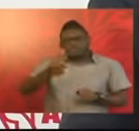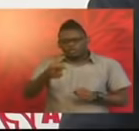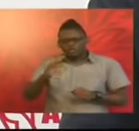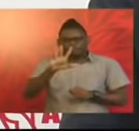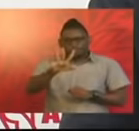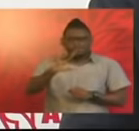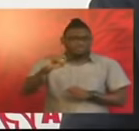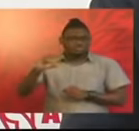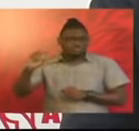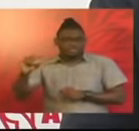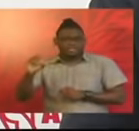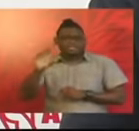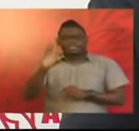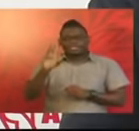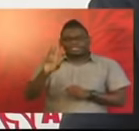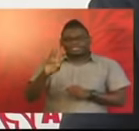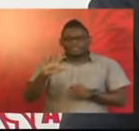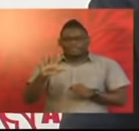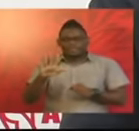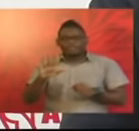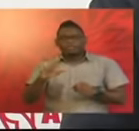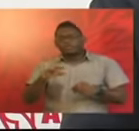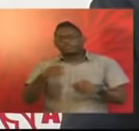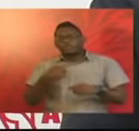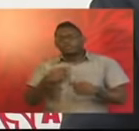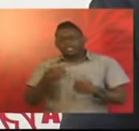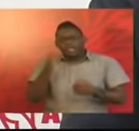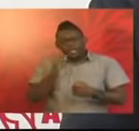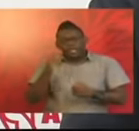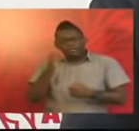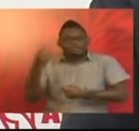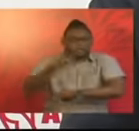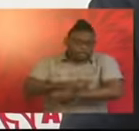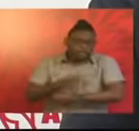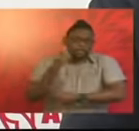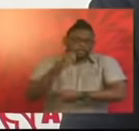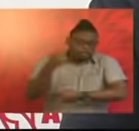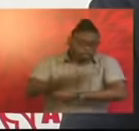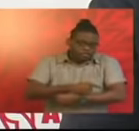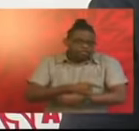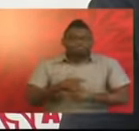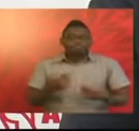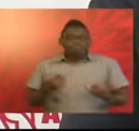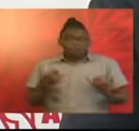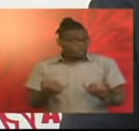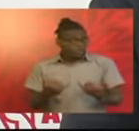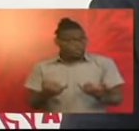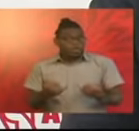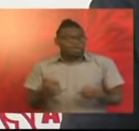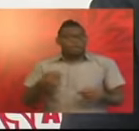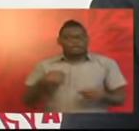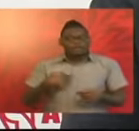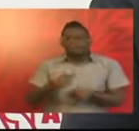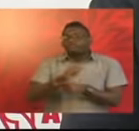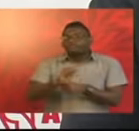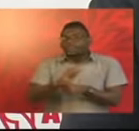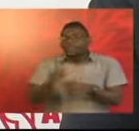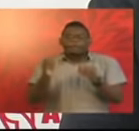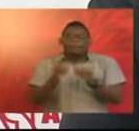4,565 persons to date and continue to retrain. And again, this is very important. Infection prevention and